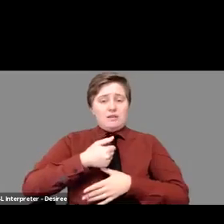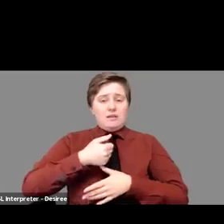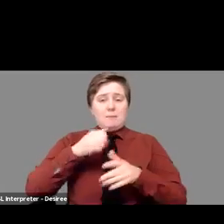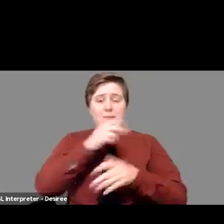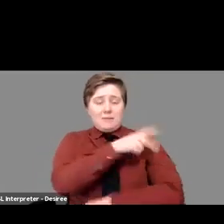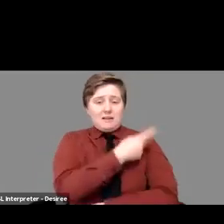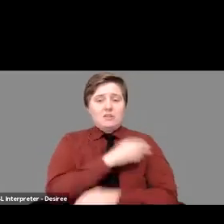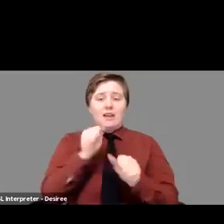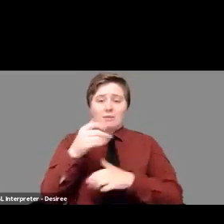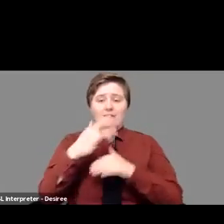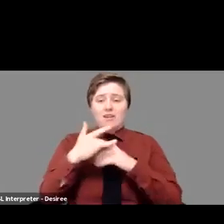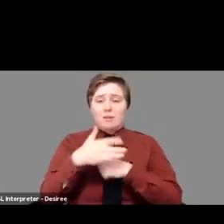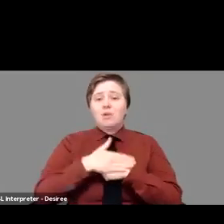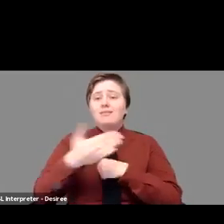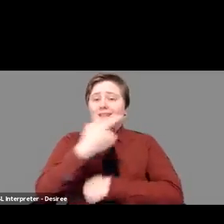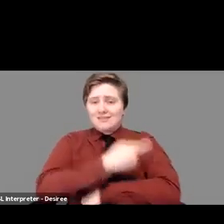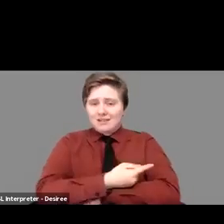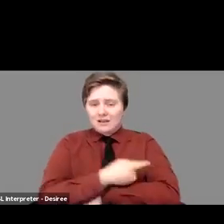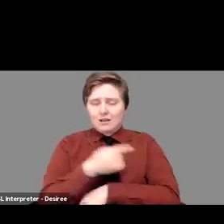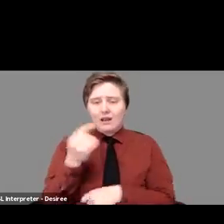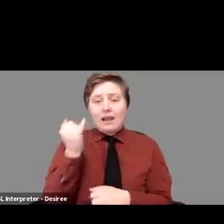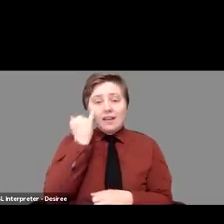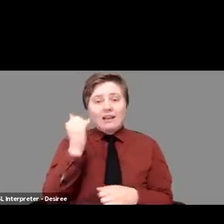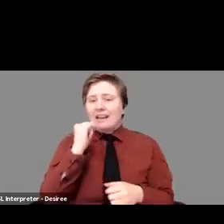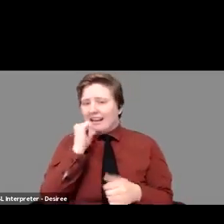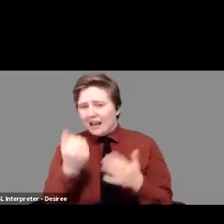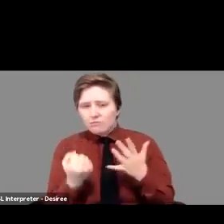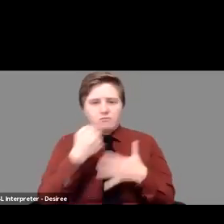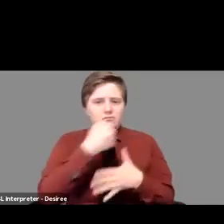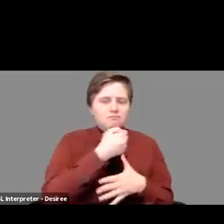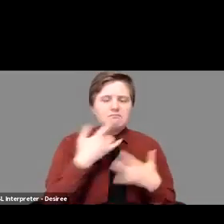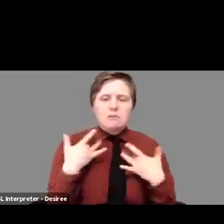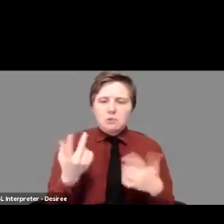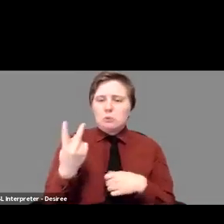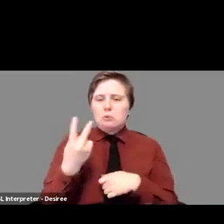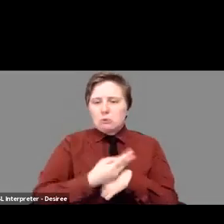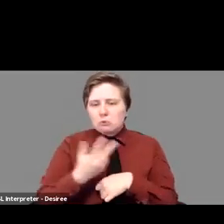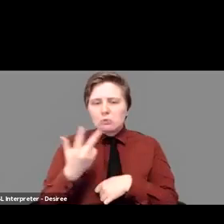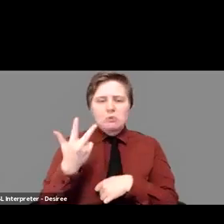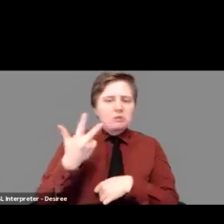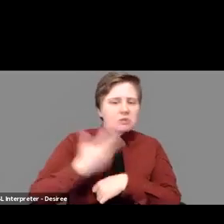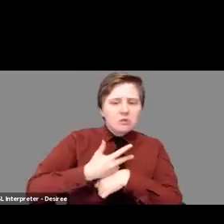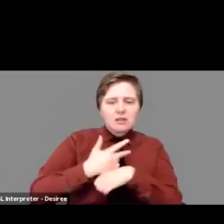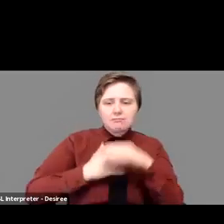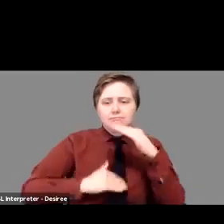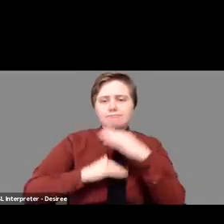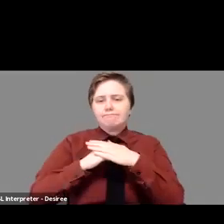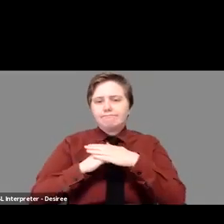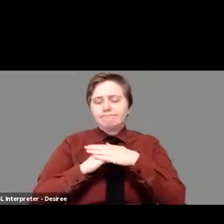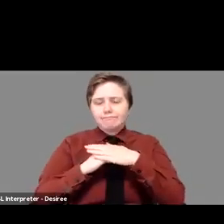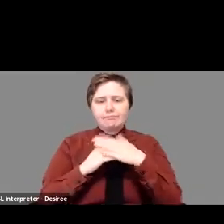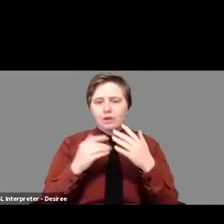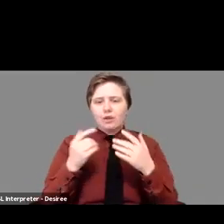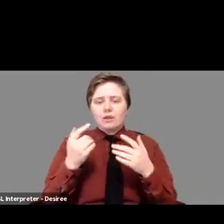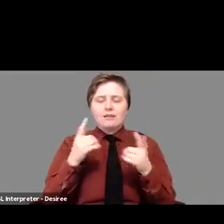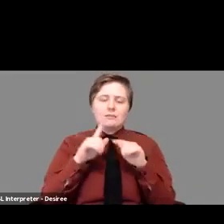the next day. For non-priority patients, typically 2 to 3 days maximum based on current capacity and current